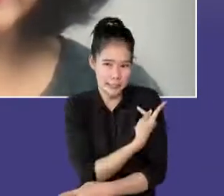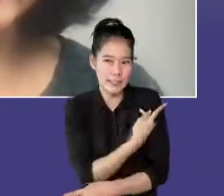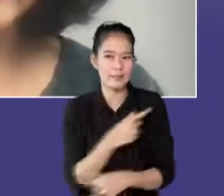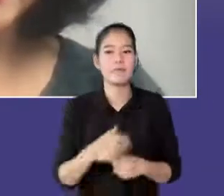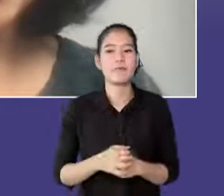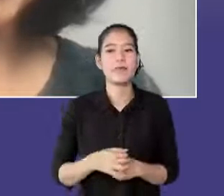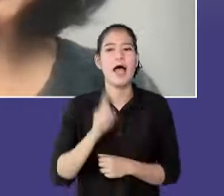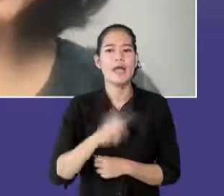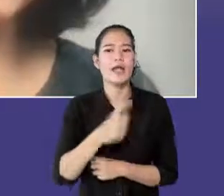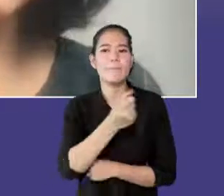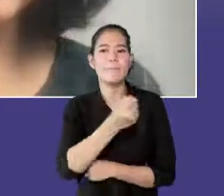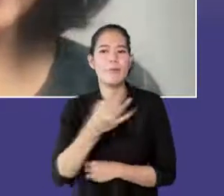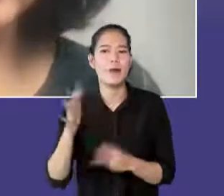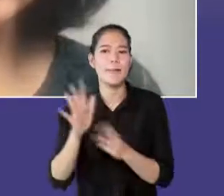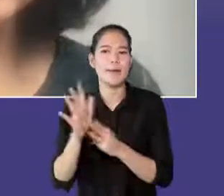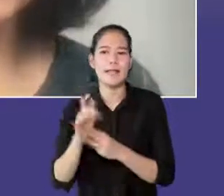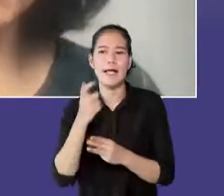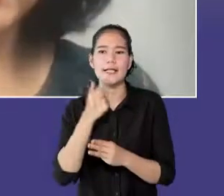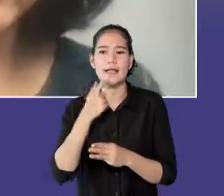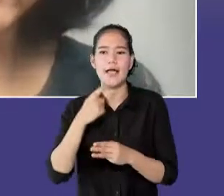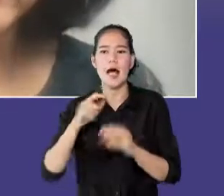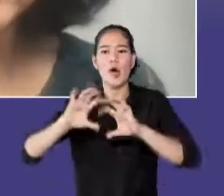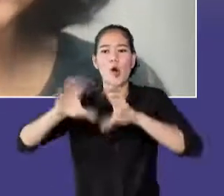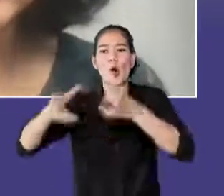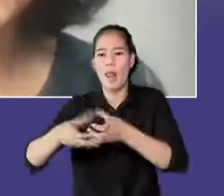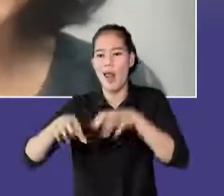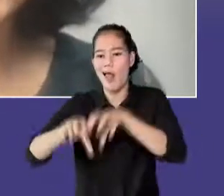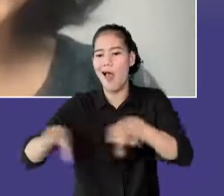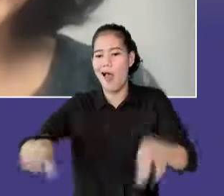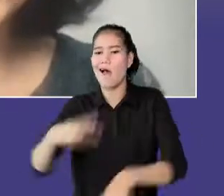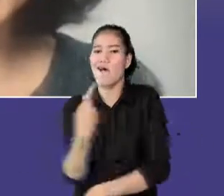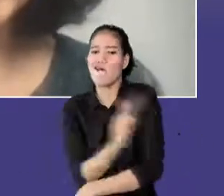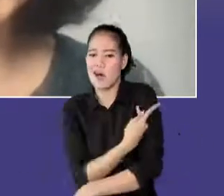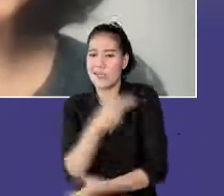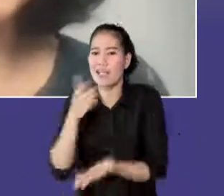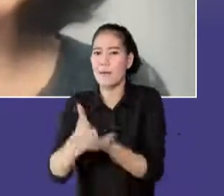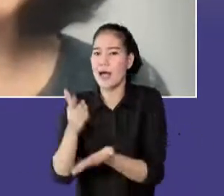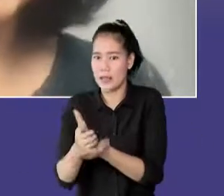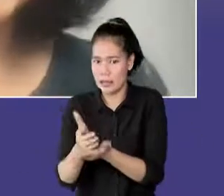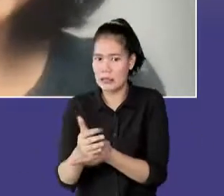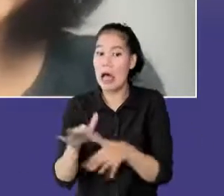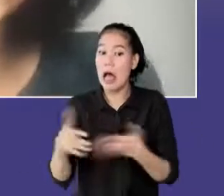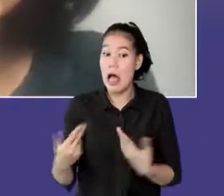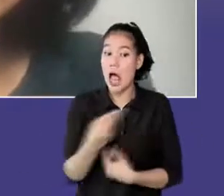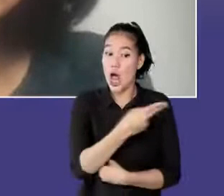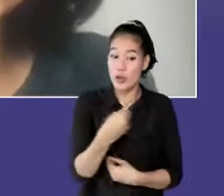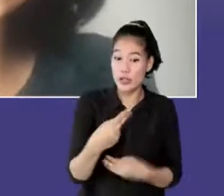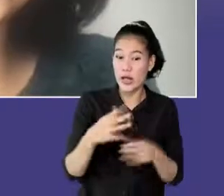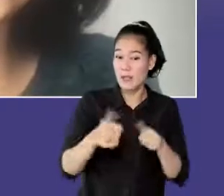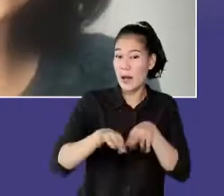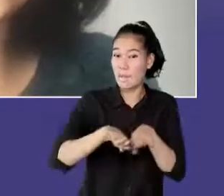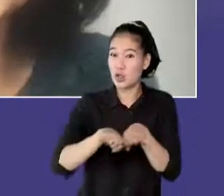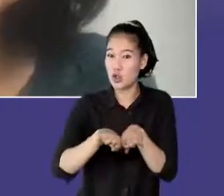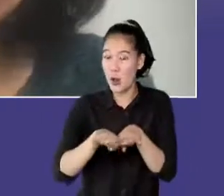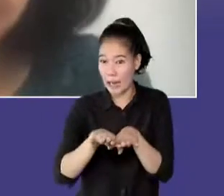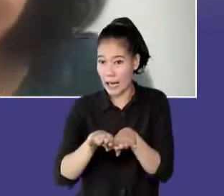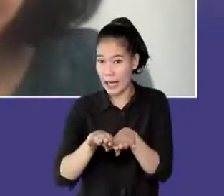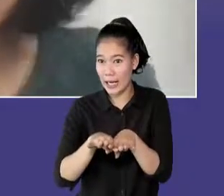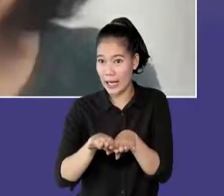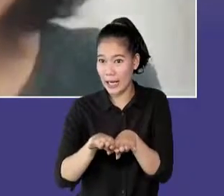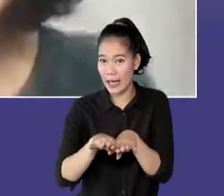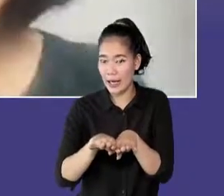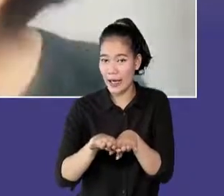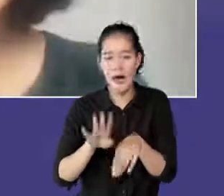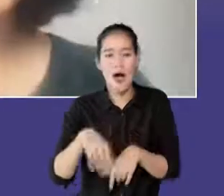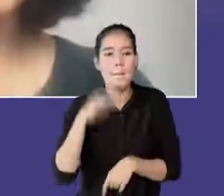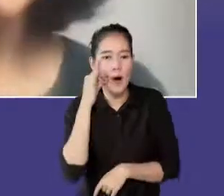there are issue on the supply at the global level, will Indonesia adjust this one?